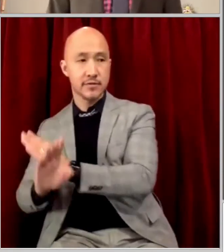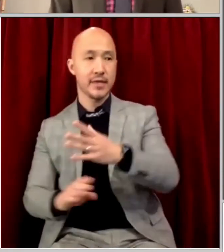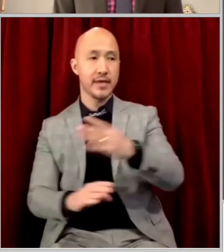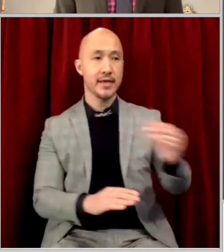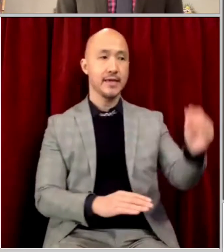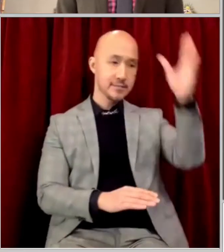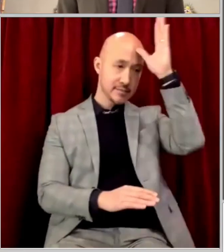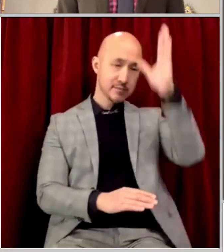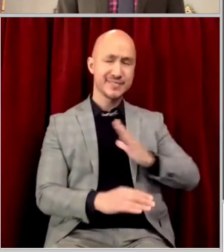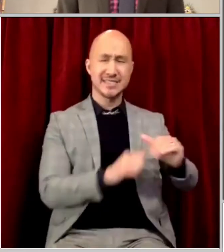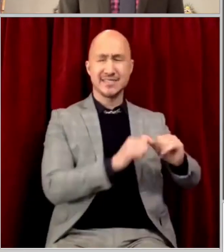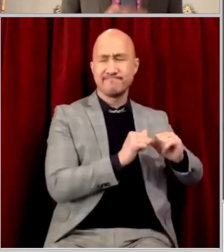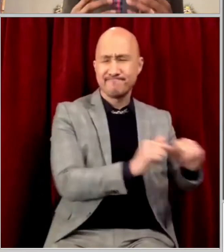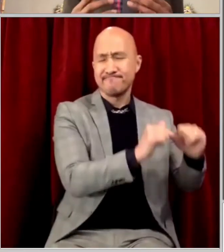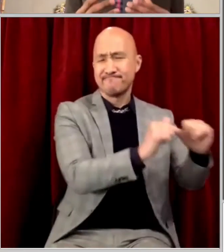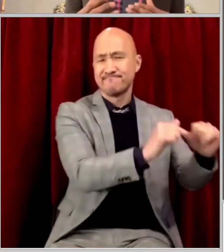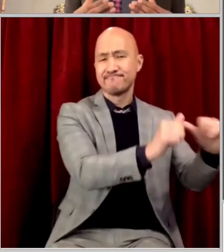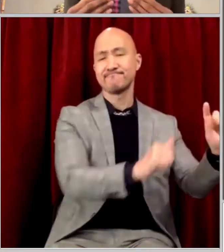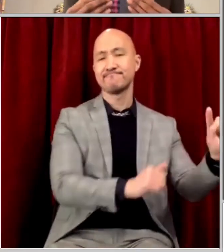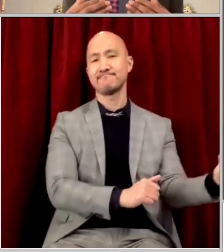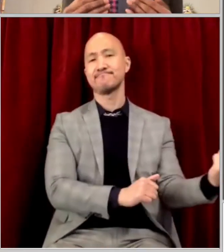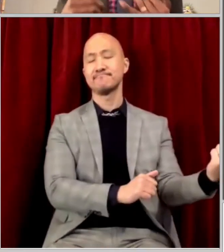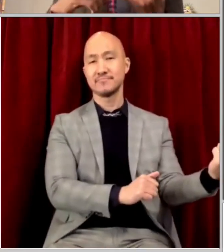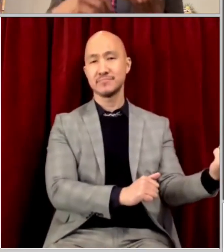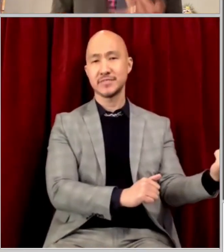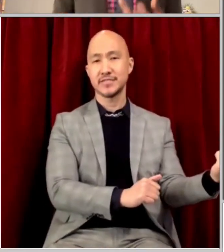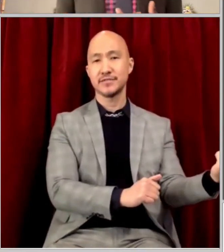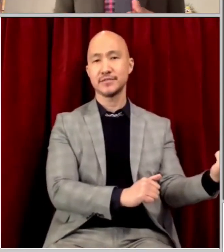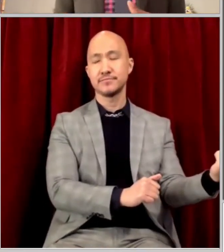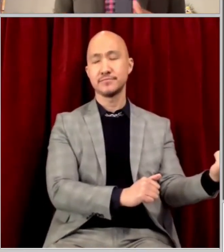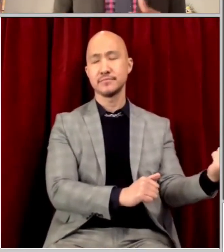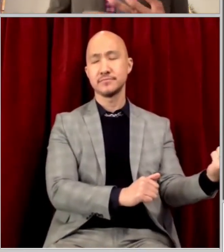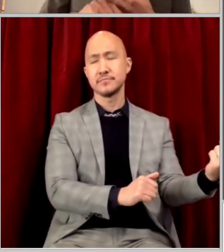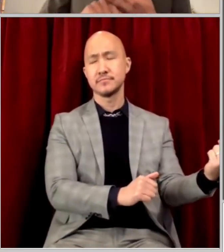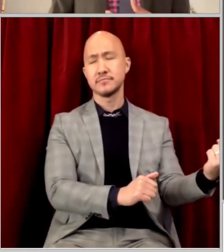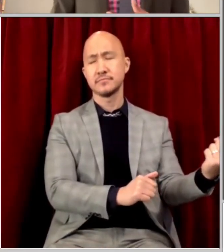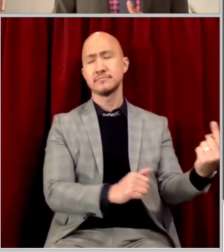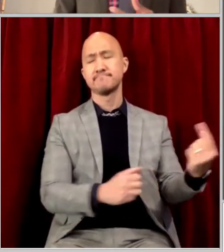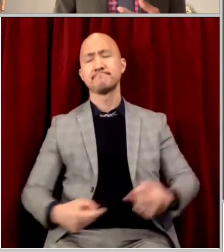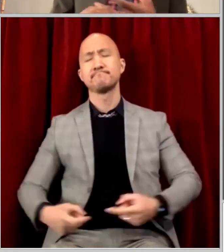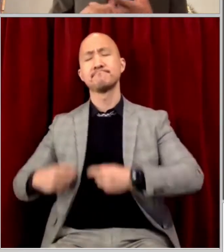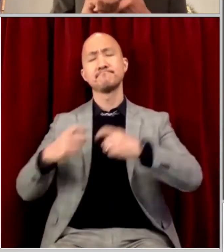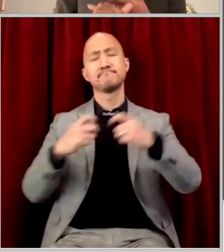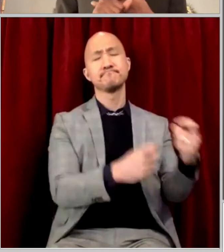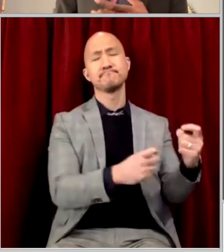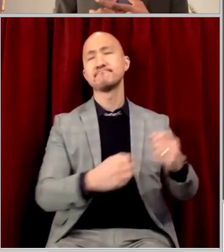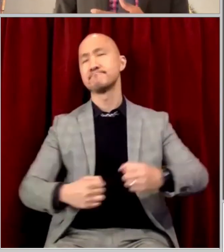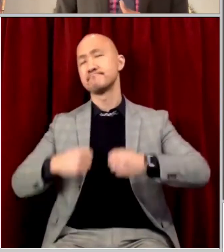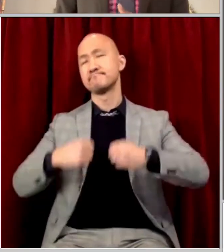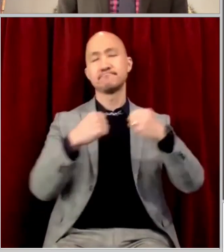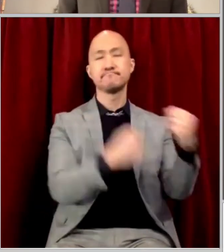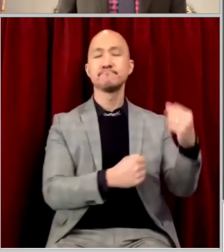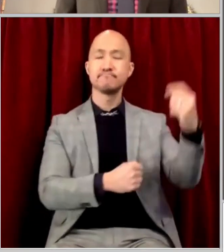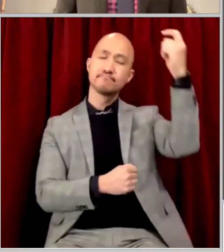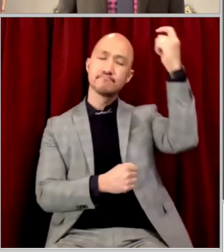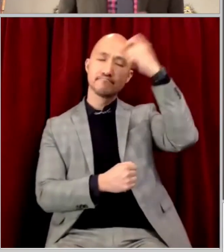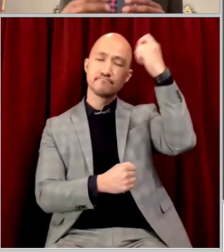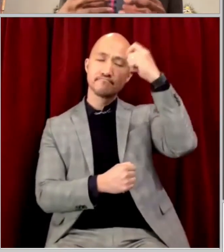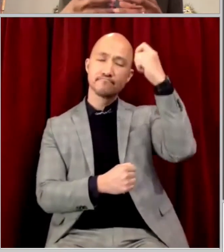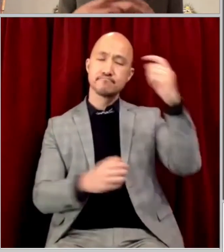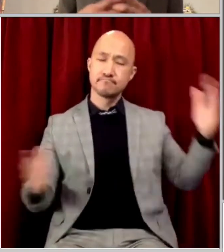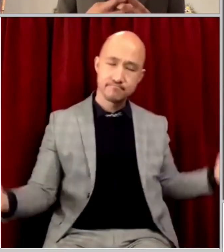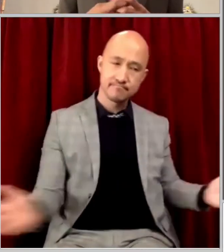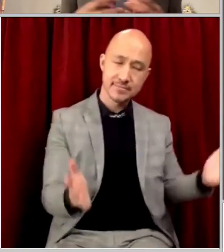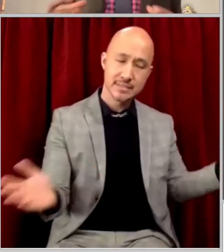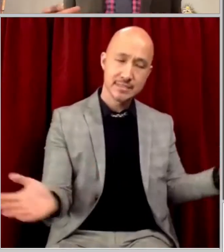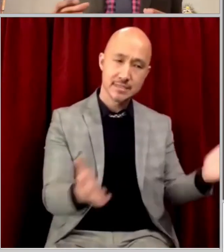out in Ukraine. We pray, Lord, that you will bless them with strength, with wisdom, with encouragement, Lord, as this